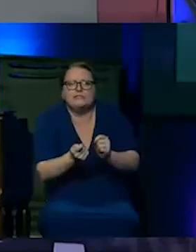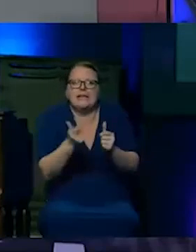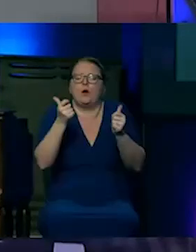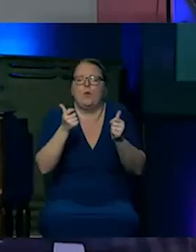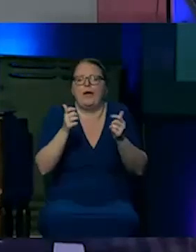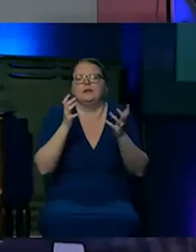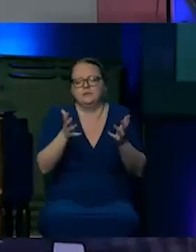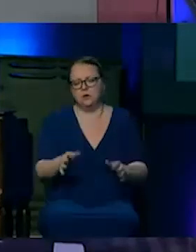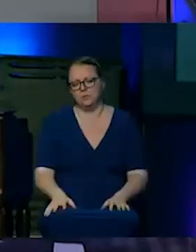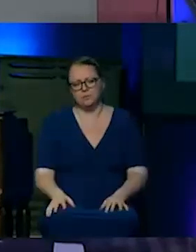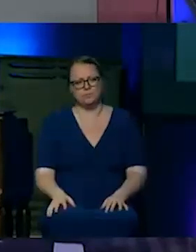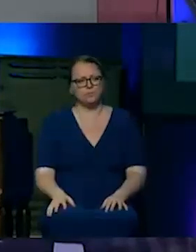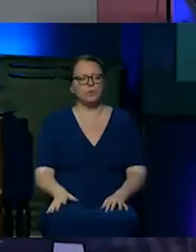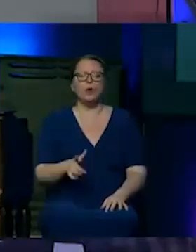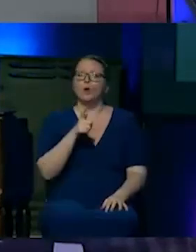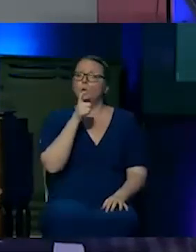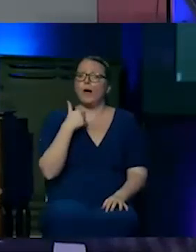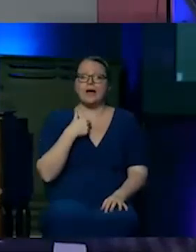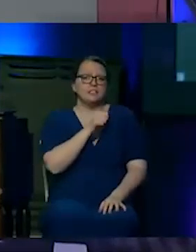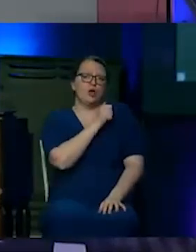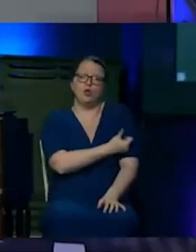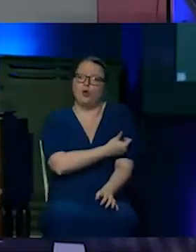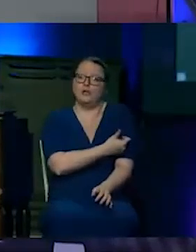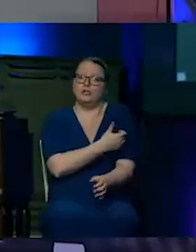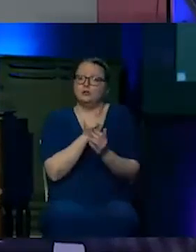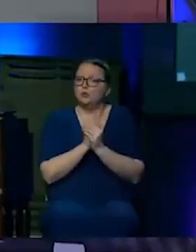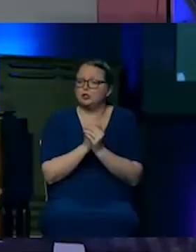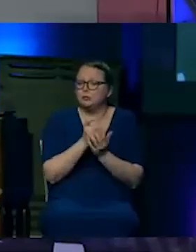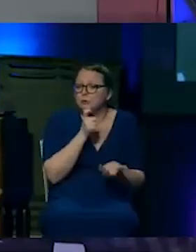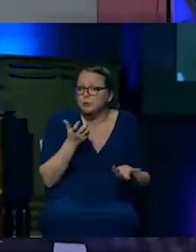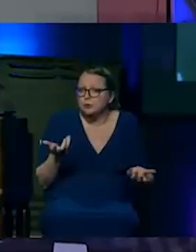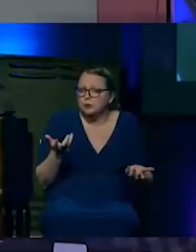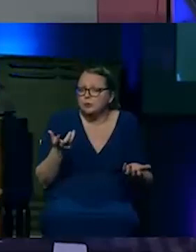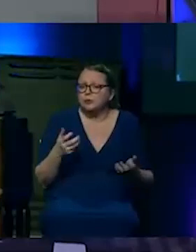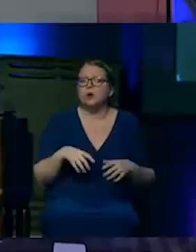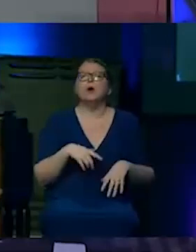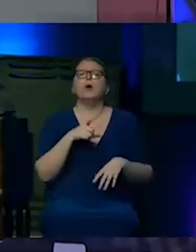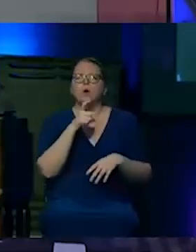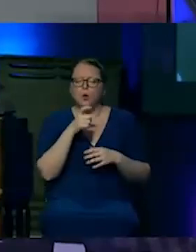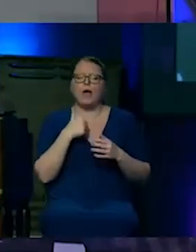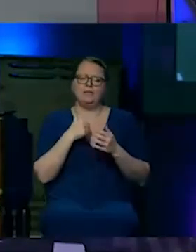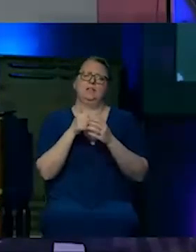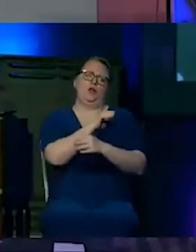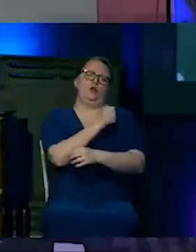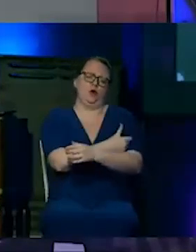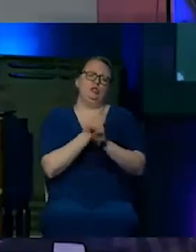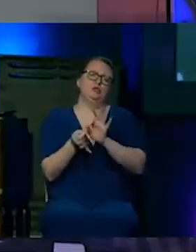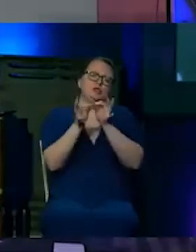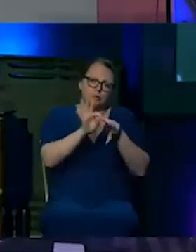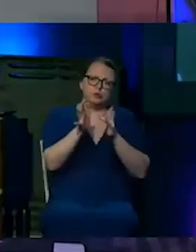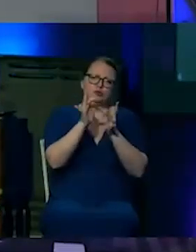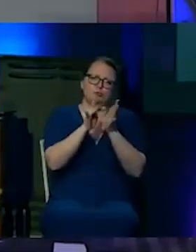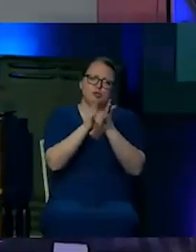So, who has the authority to worship? Who has the authority to interpret scripture and to